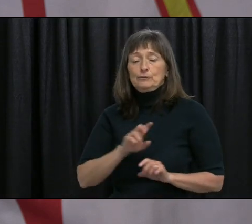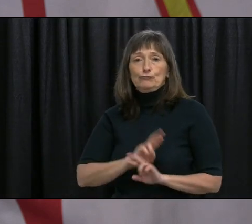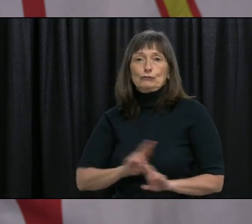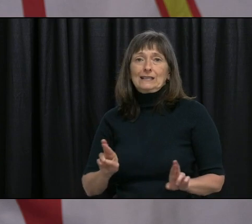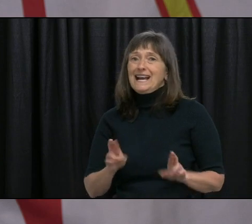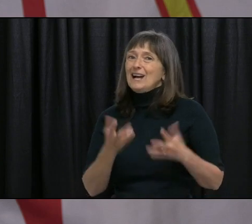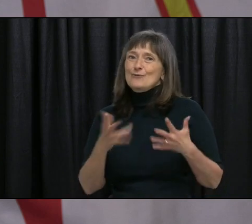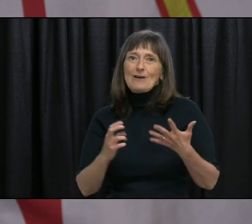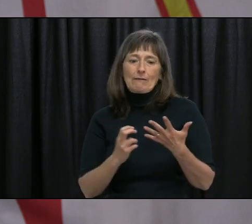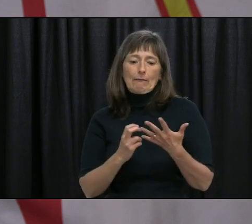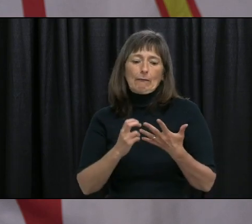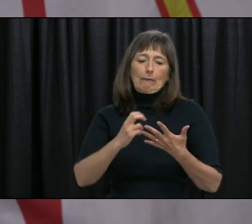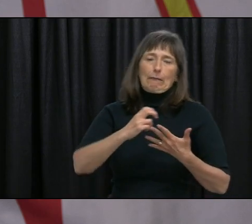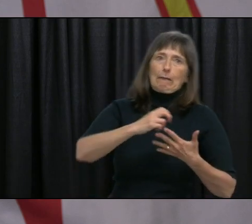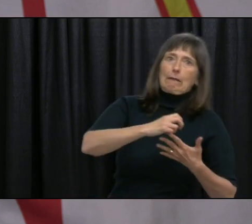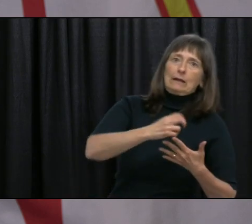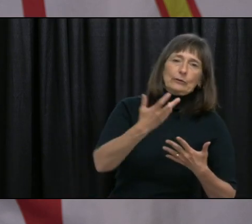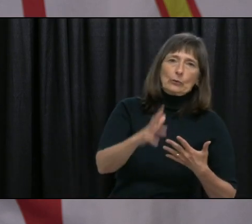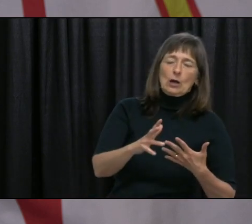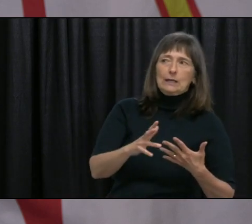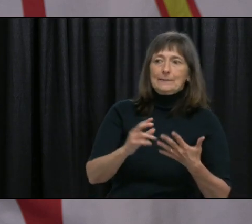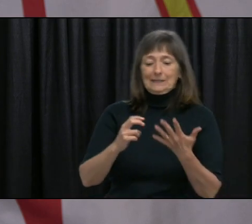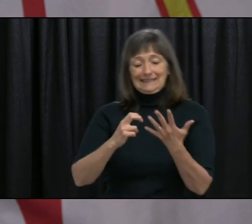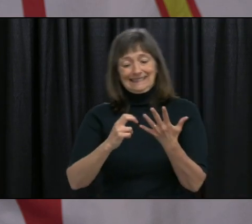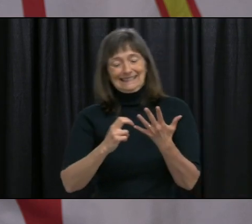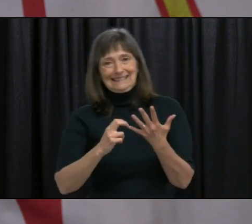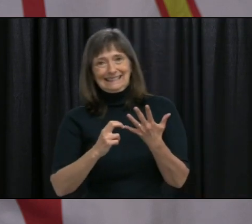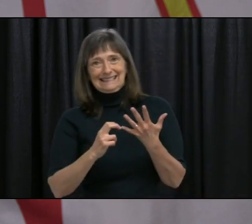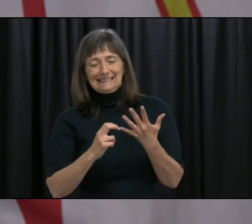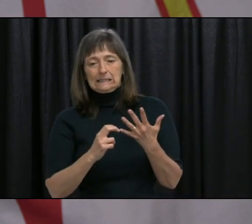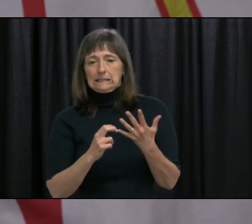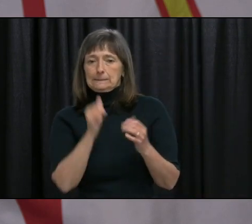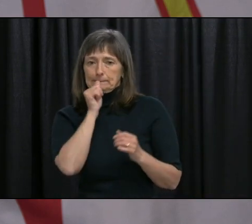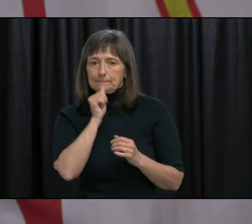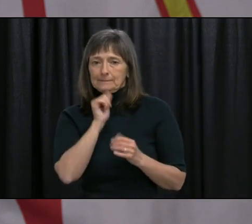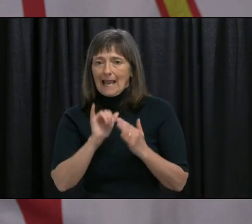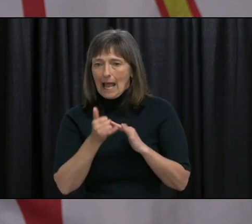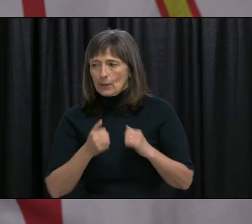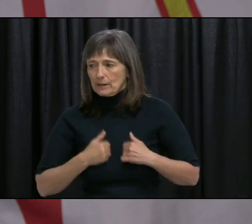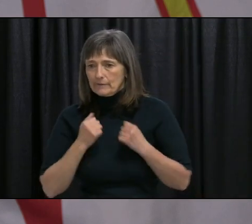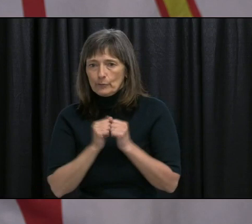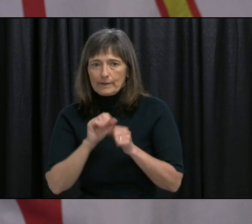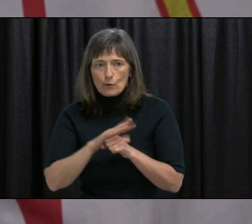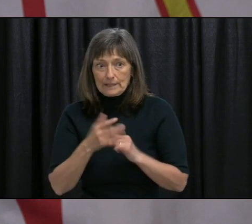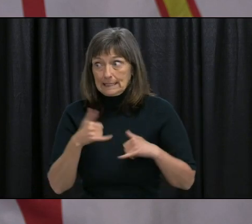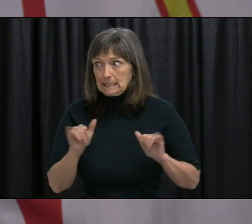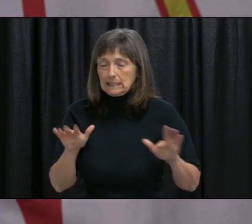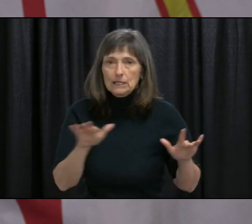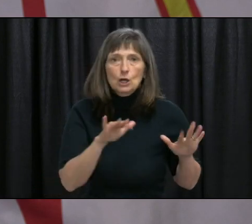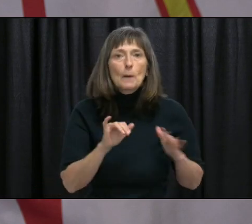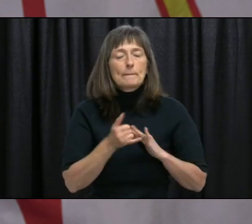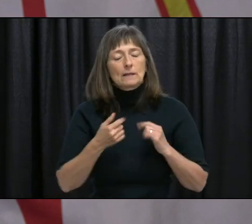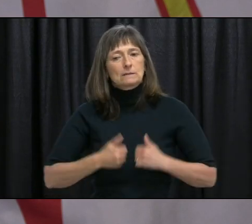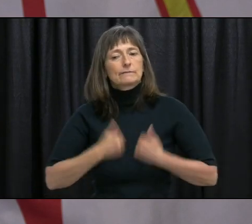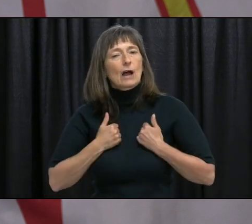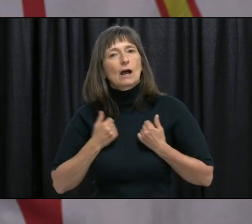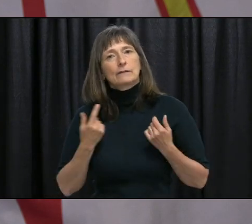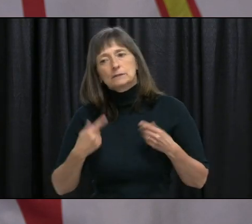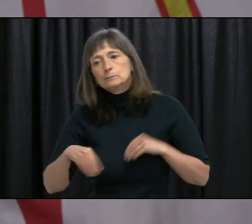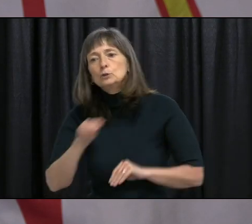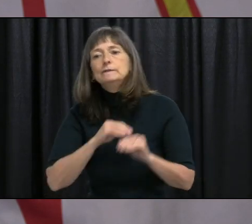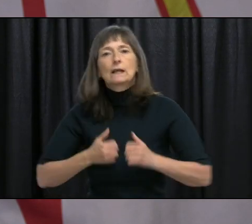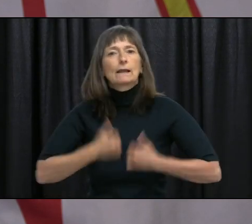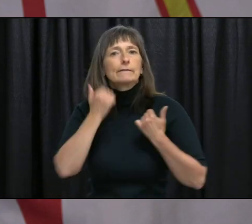to go backwards. We want to learn how to be able to live with this virus, and so we want to be able to keep